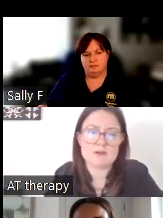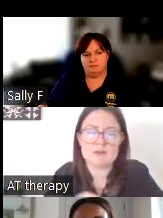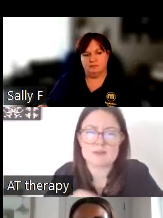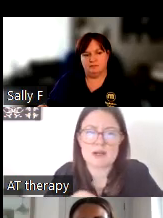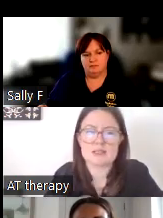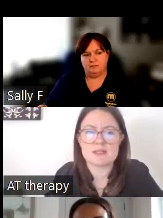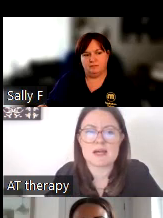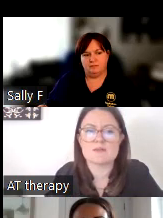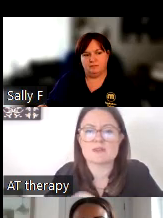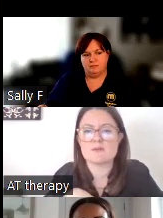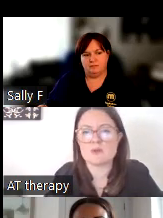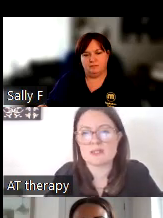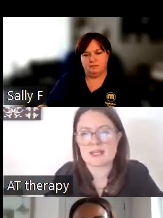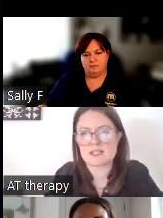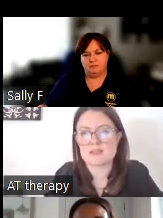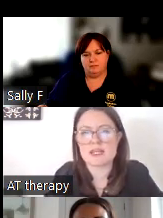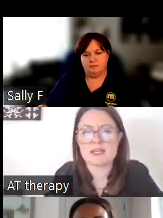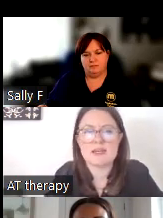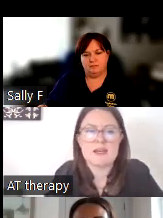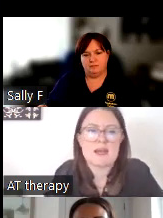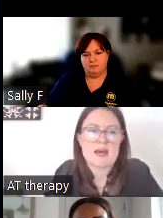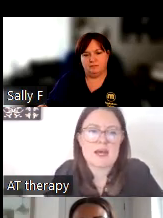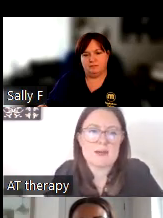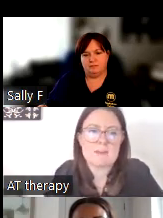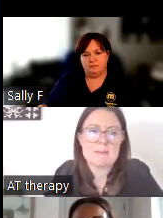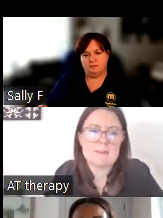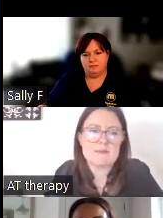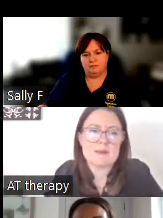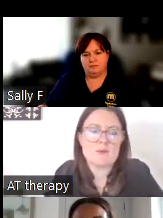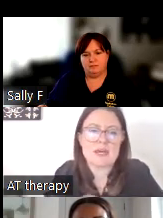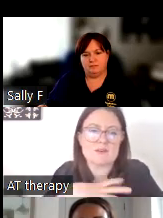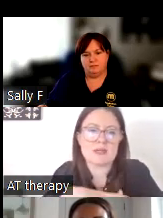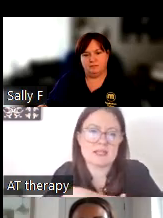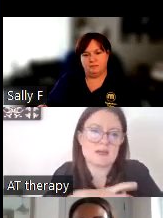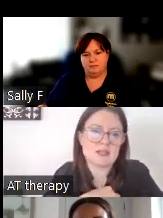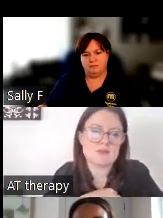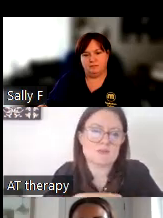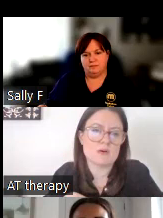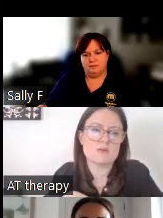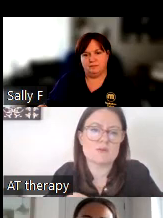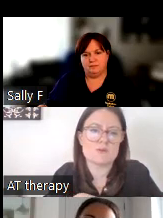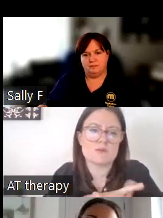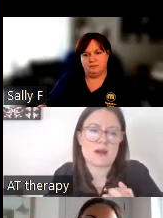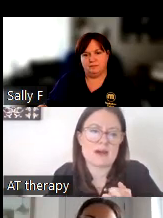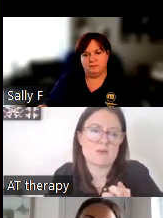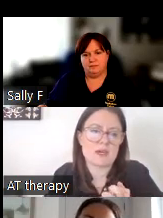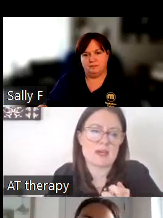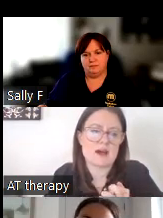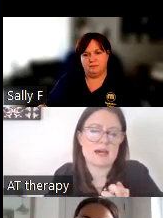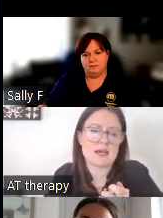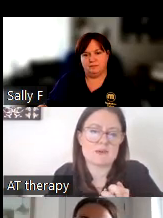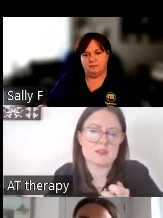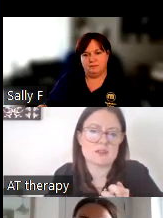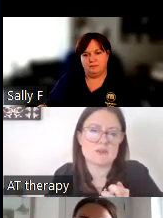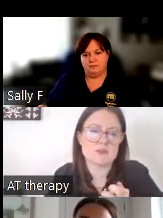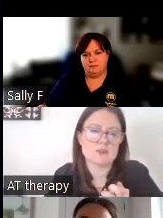are able to express themselves more successfully. We have a really, really good role where we